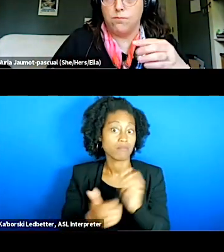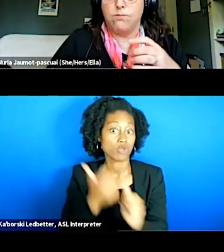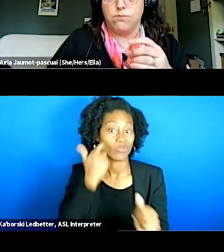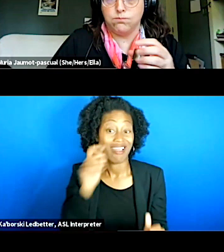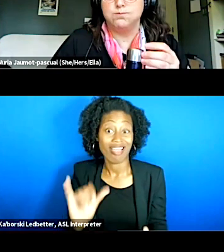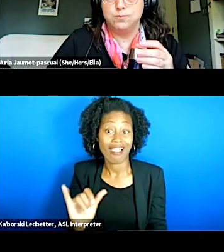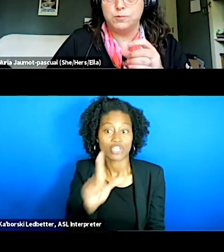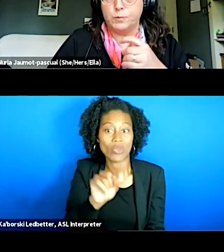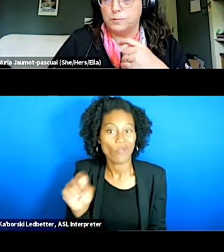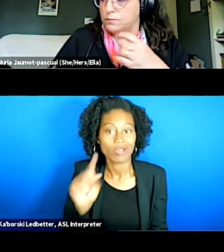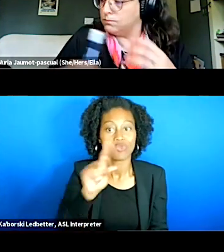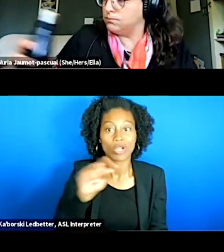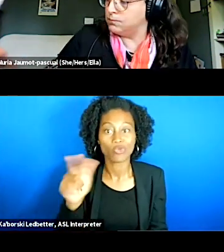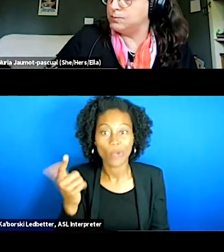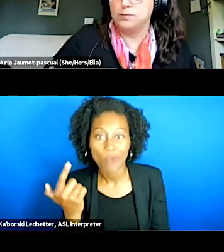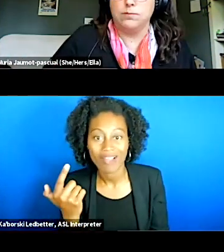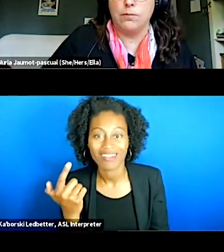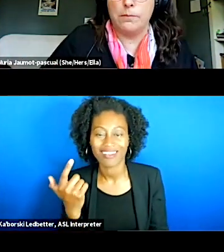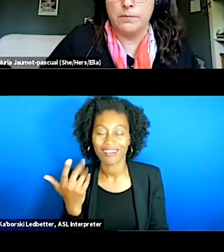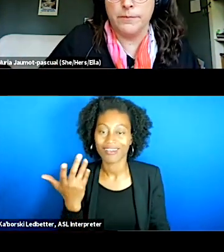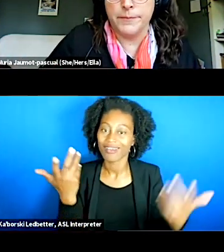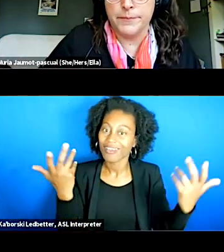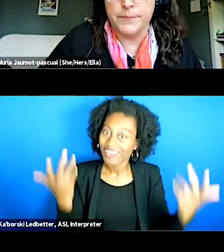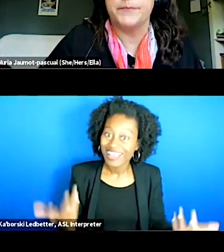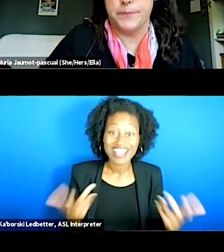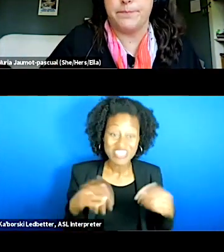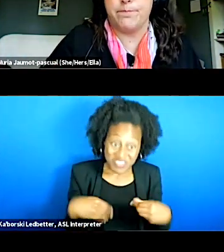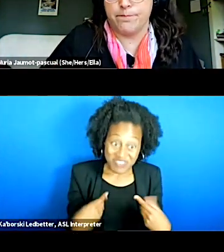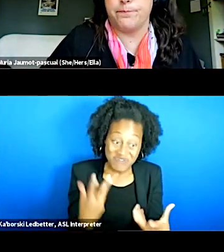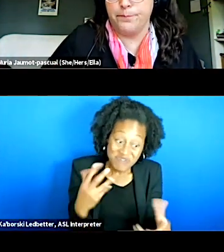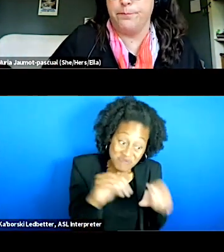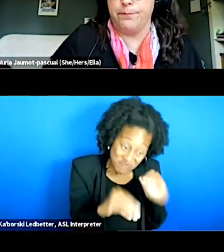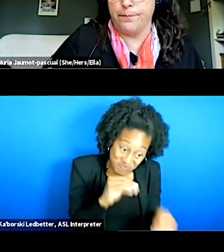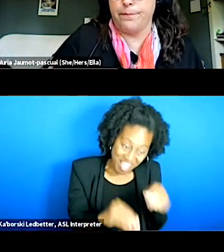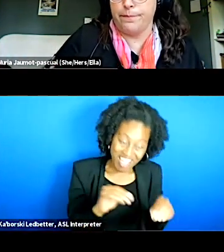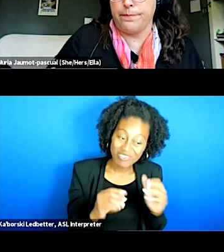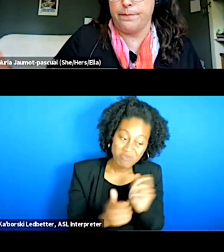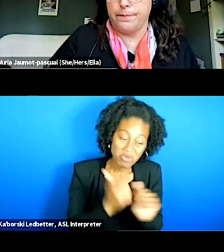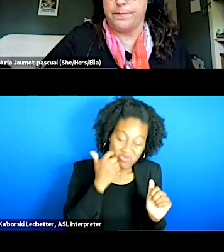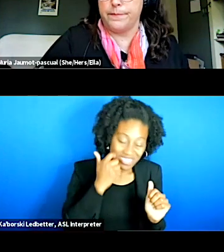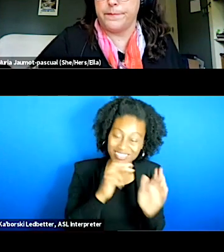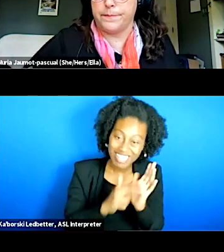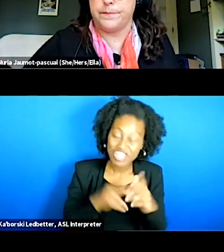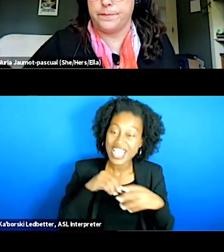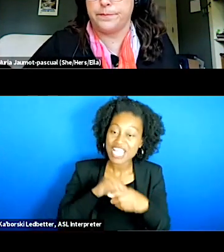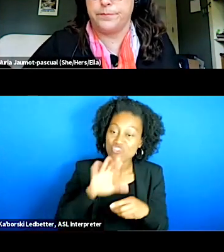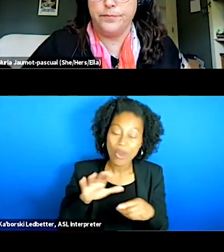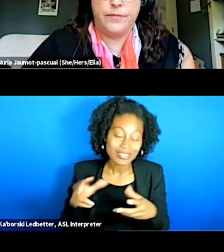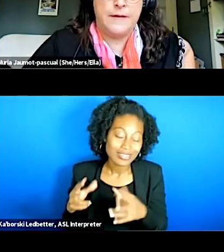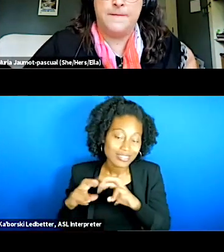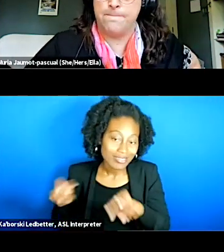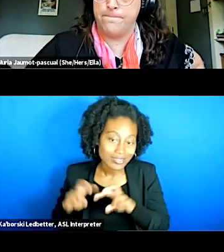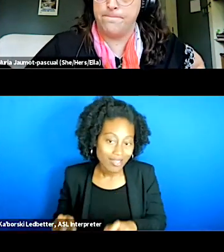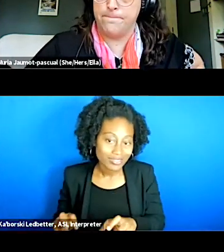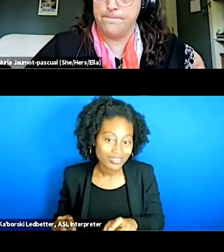2021. That gives you an opportunity to include the very latest research in your synthesis. And that, for